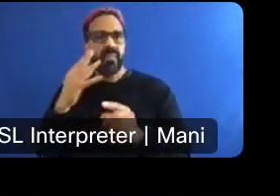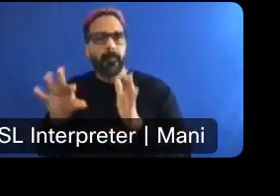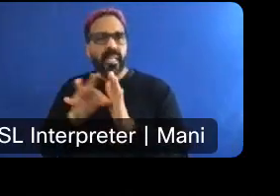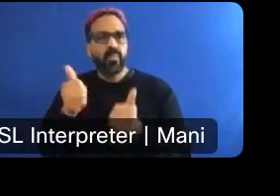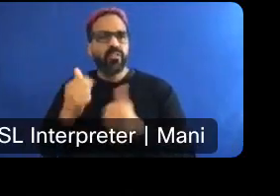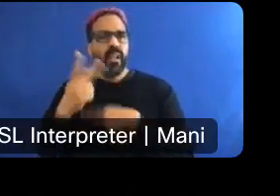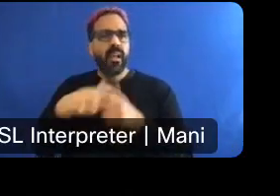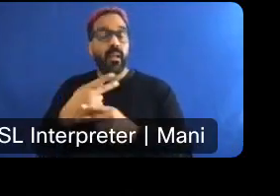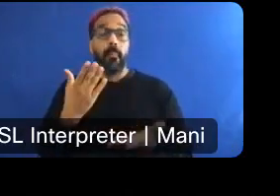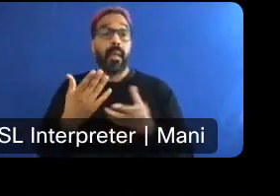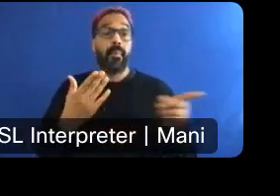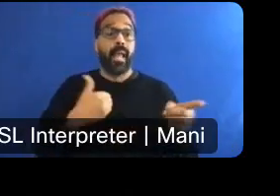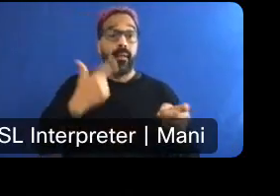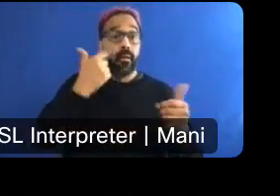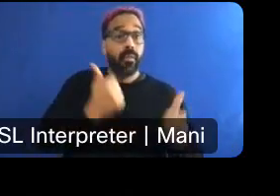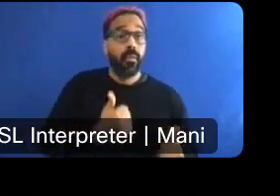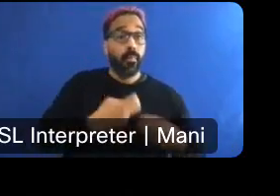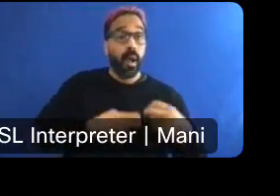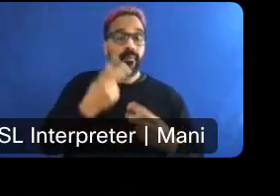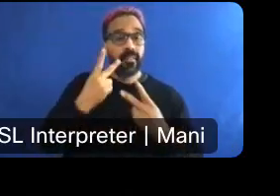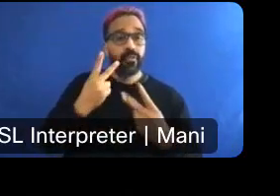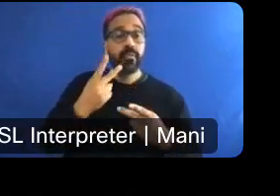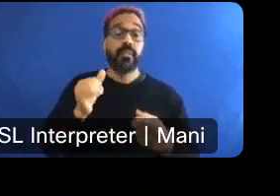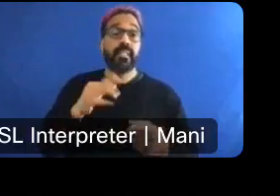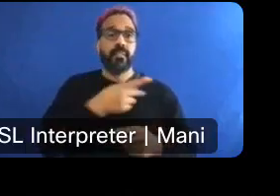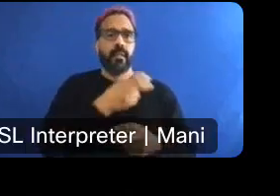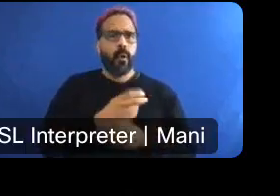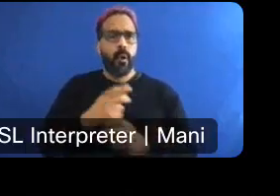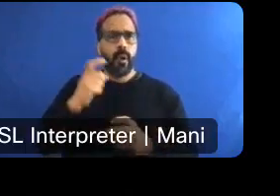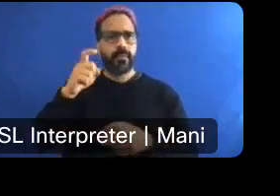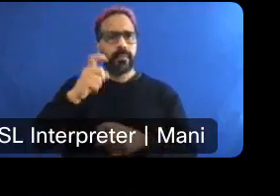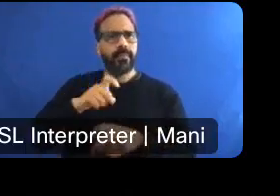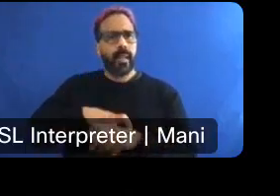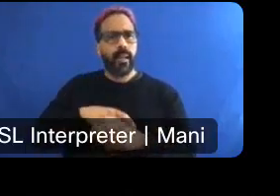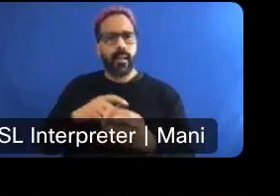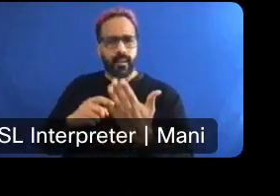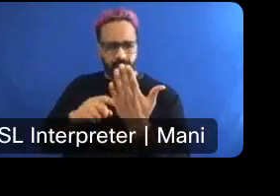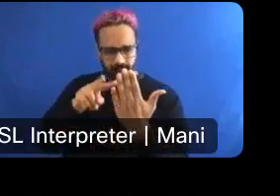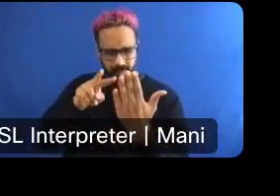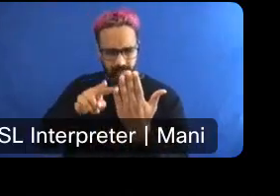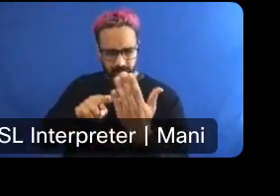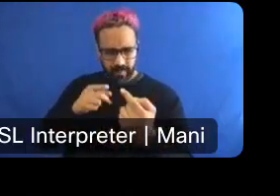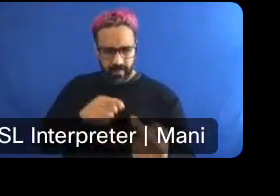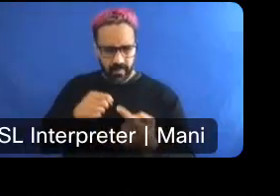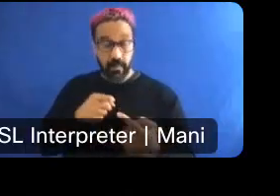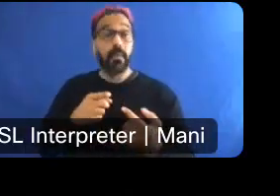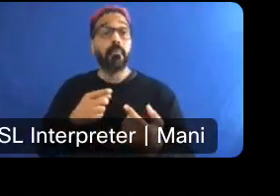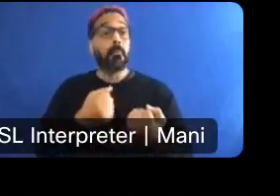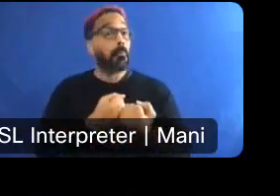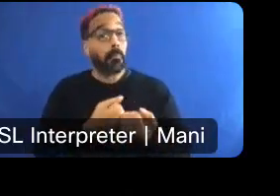is having difficulty concentrating on the reading materials, offer support by reading the materials for